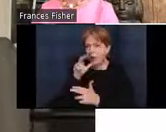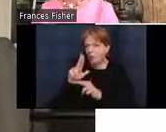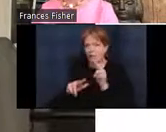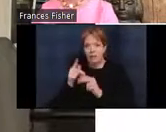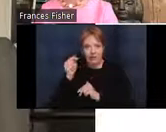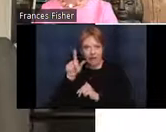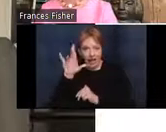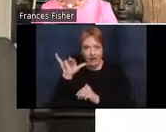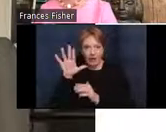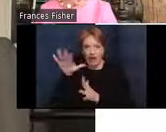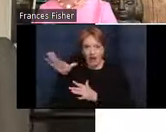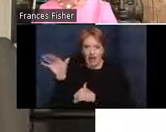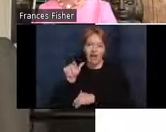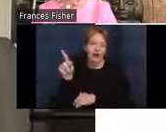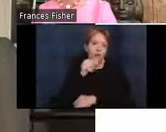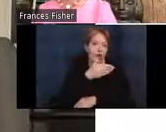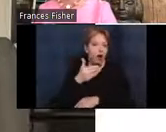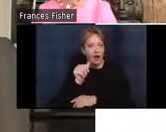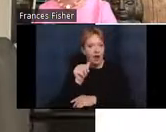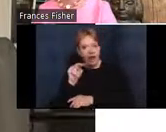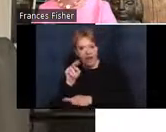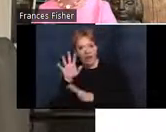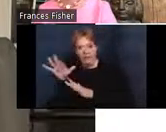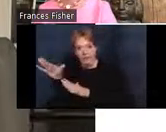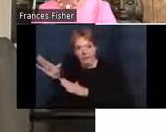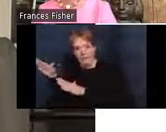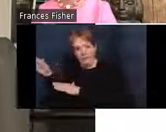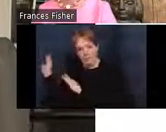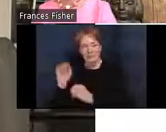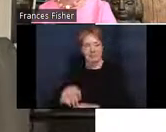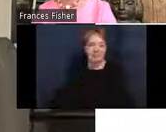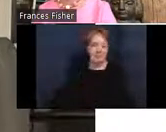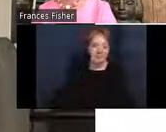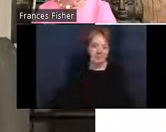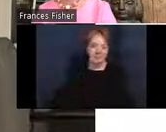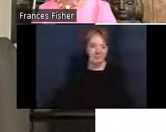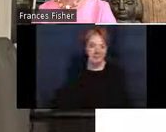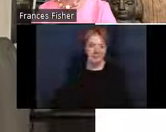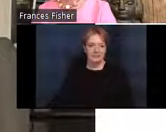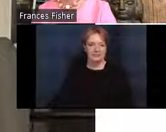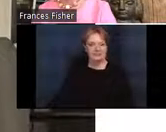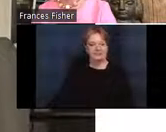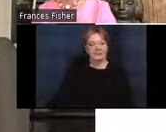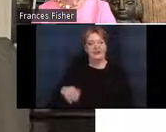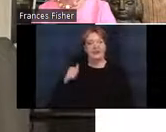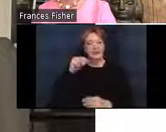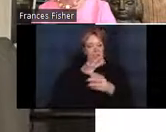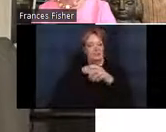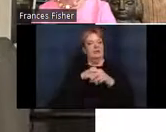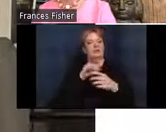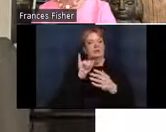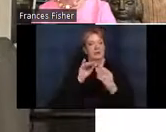story goes on, Anne wouldn't have been hired, et cetera. So as she settled into her teaching role, she found a friend and